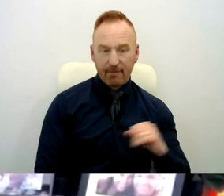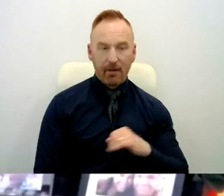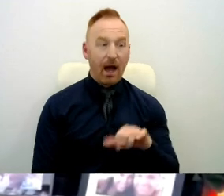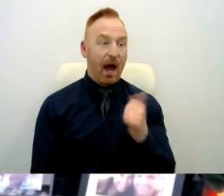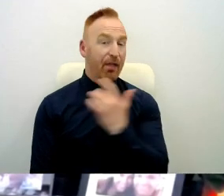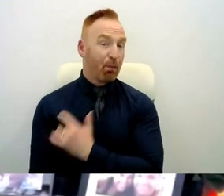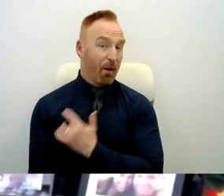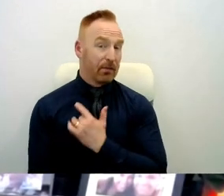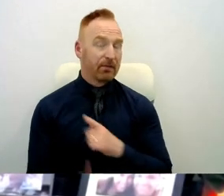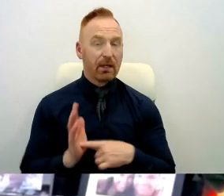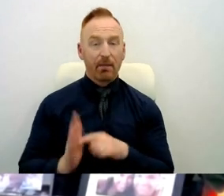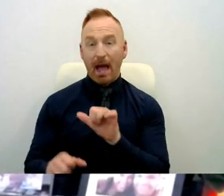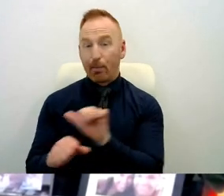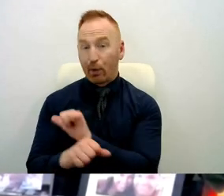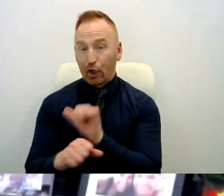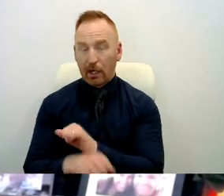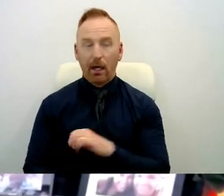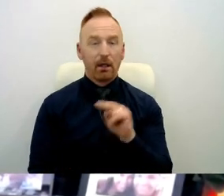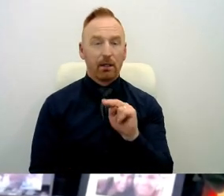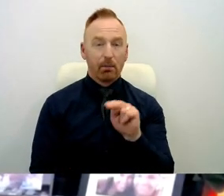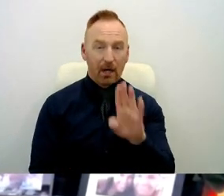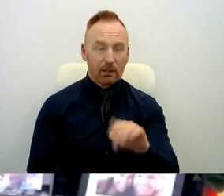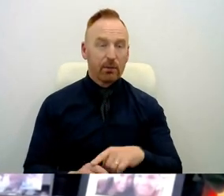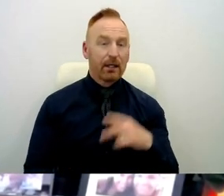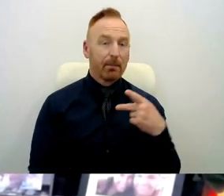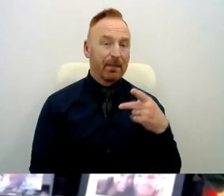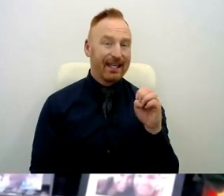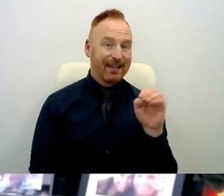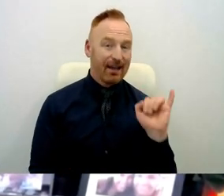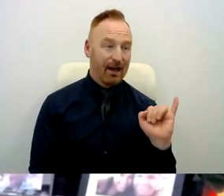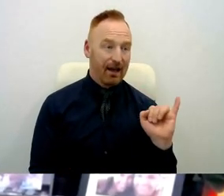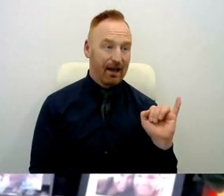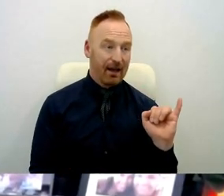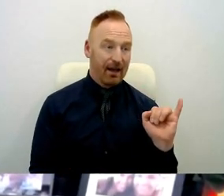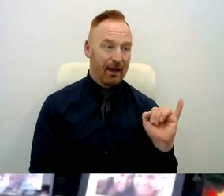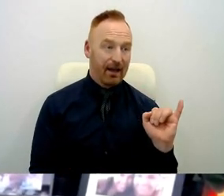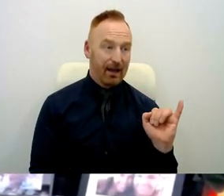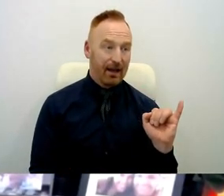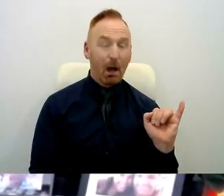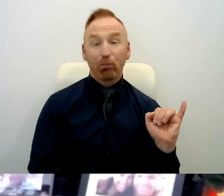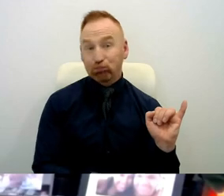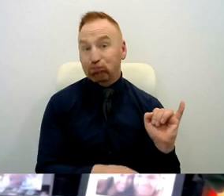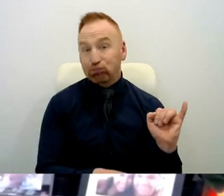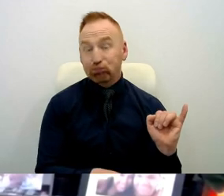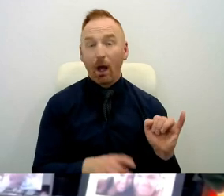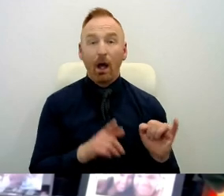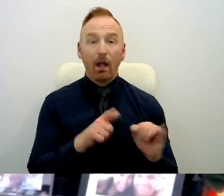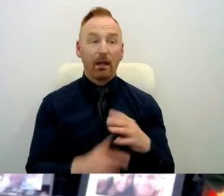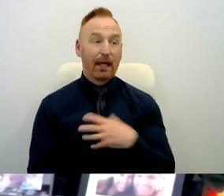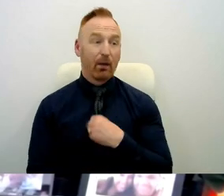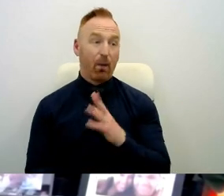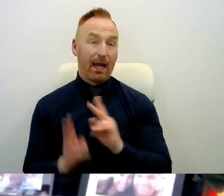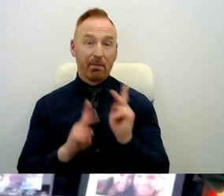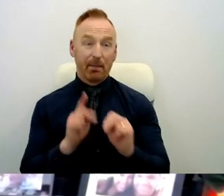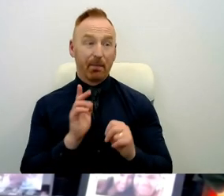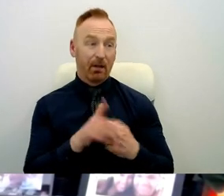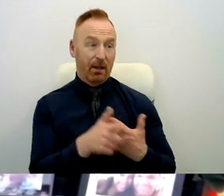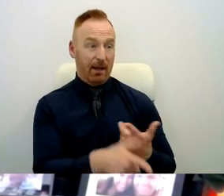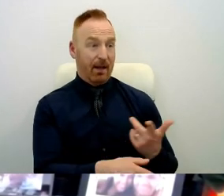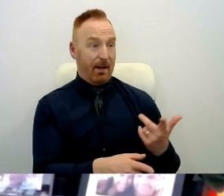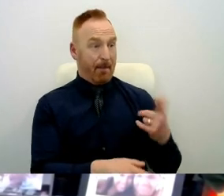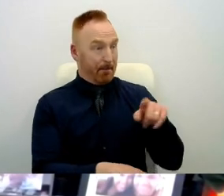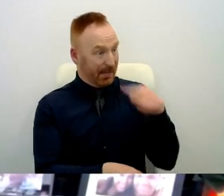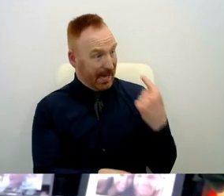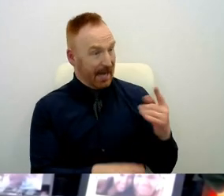Other provinces, including Alberta, New Brunswick, and PEI, it was acceptable practice for white residents to deny